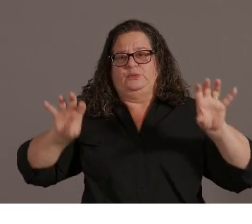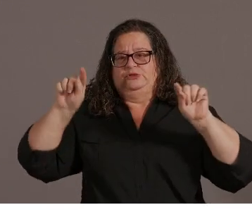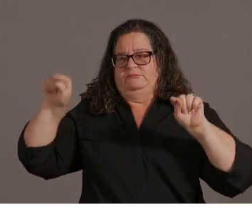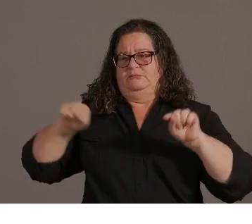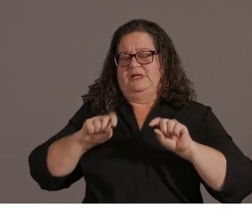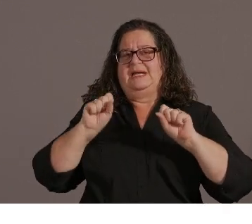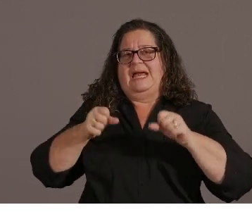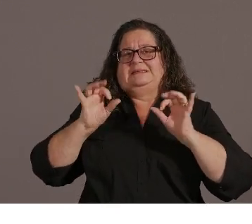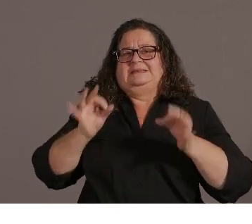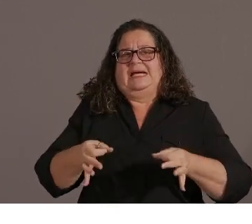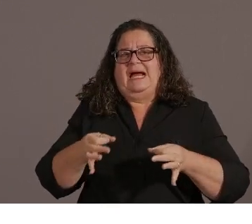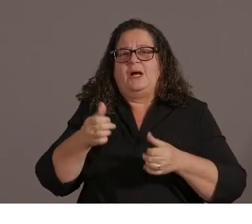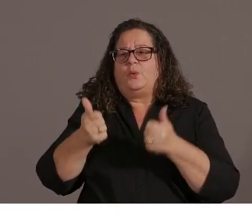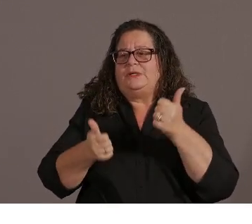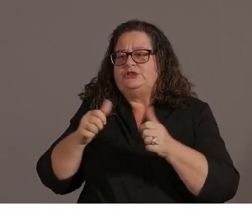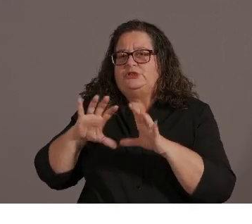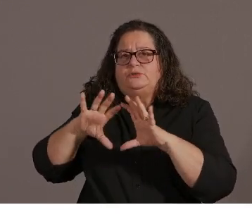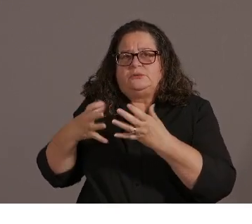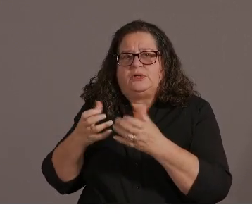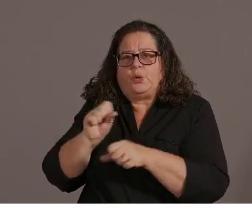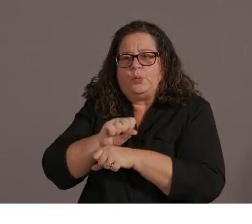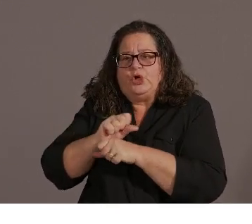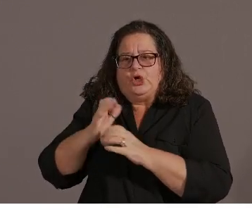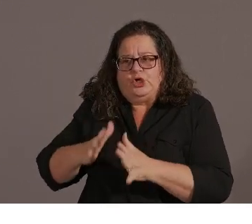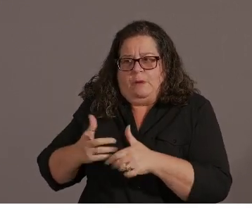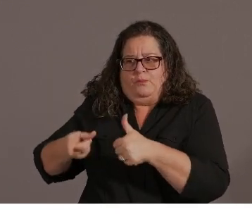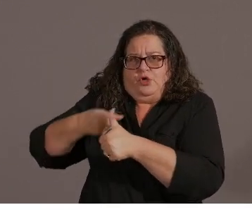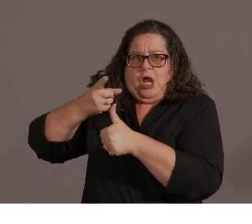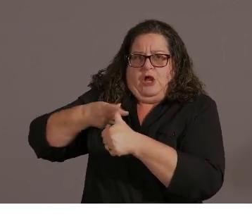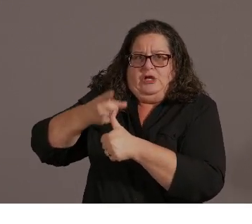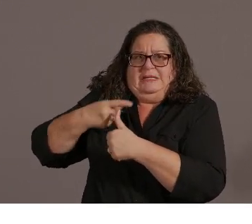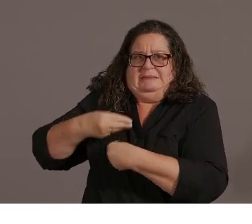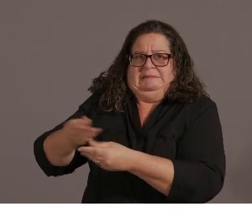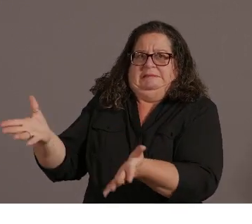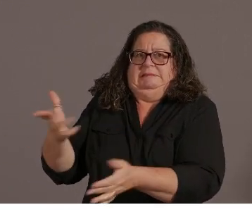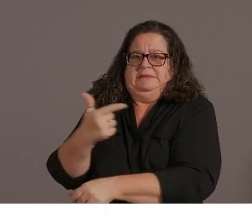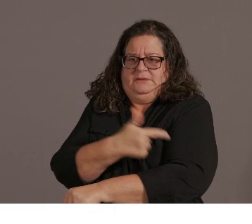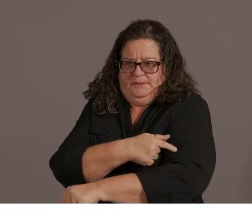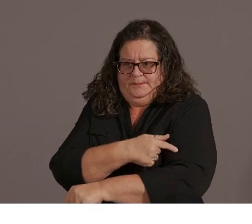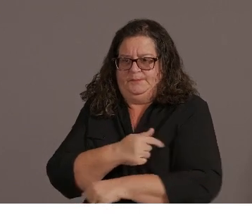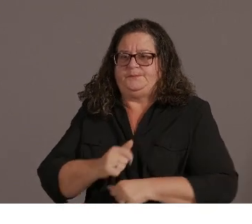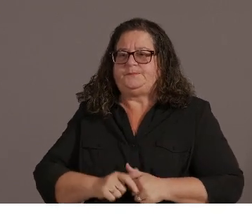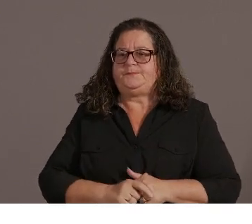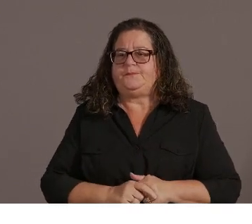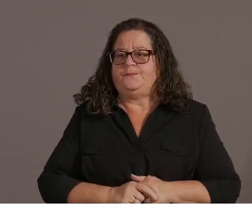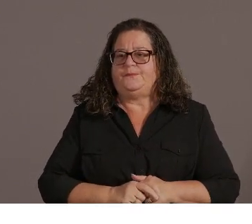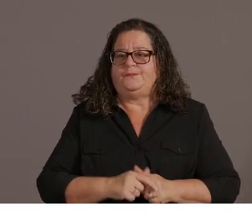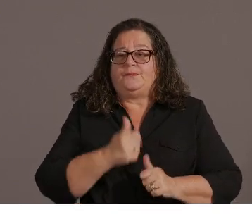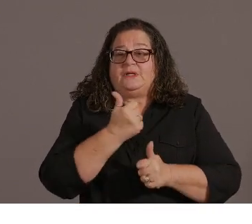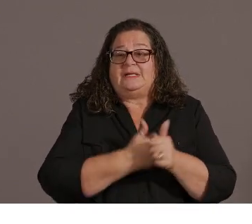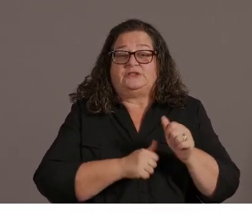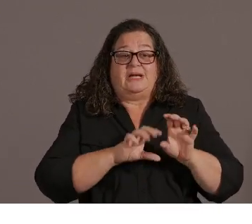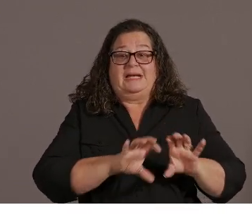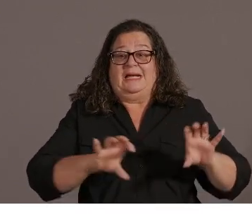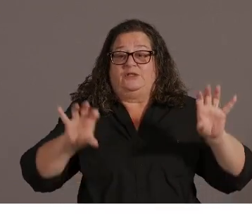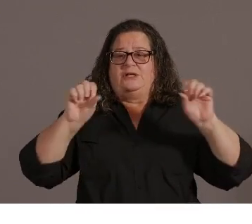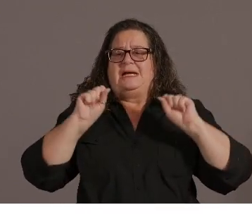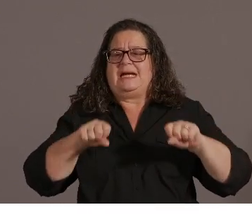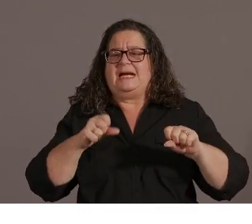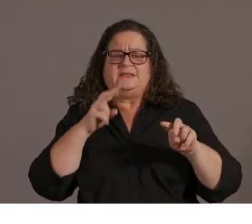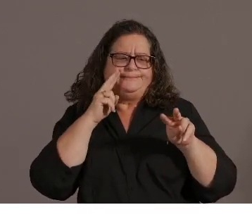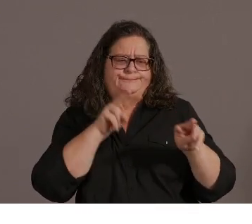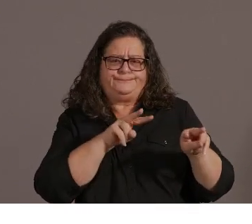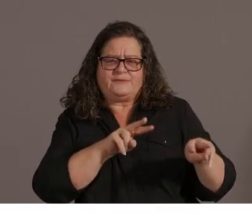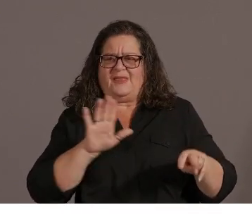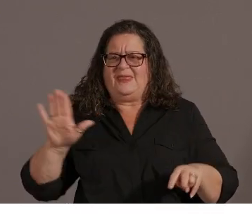as defined by ACIP. The counties may also add additional industries as they feel their communities